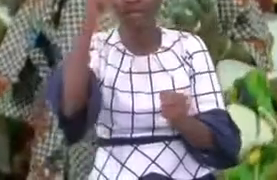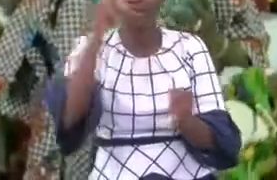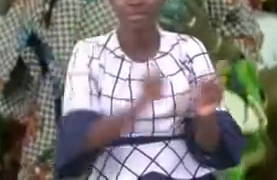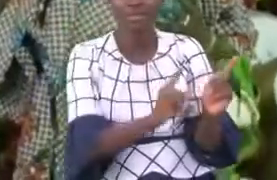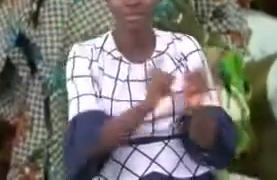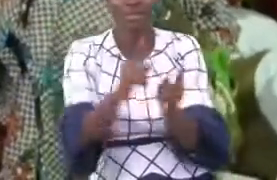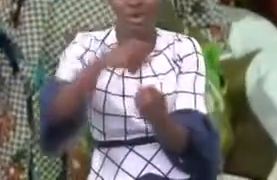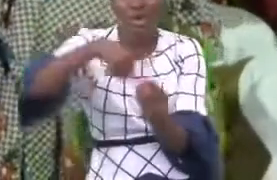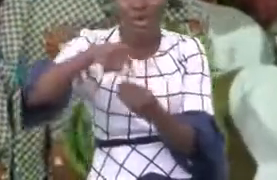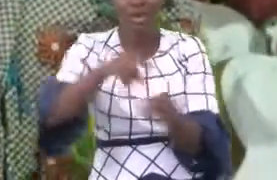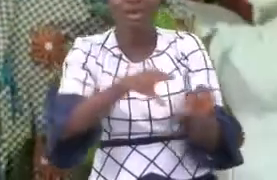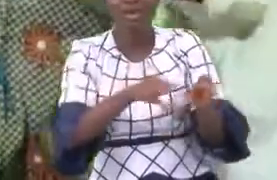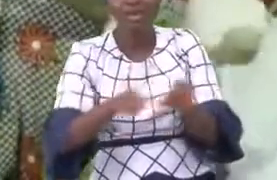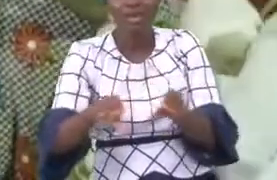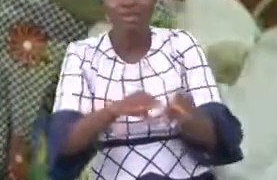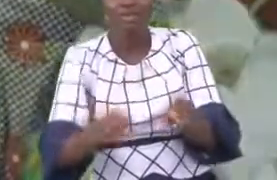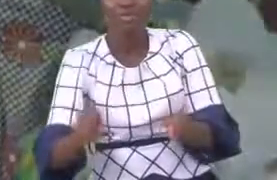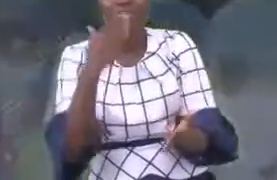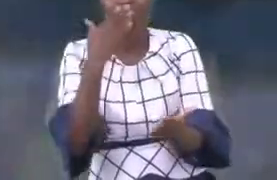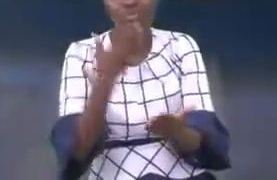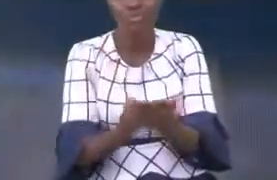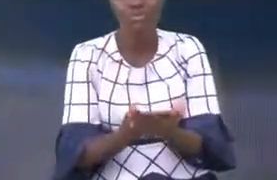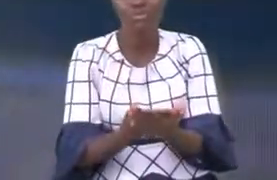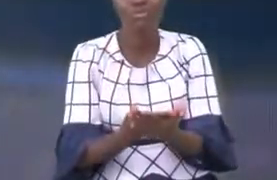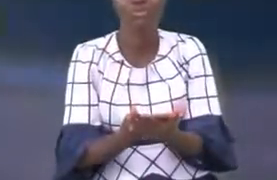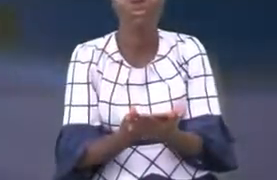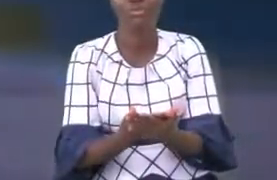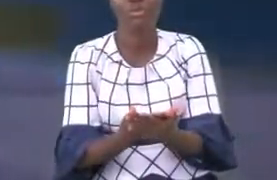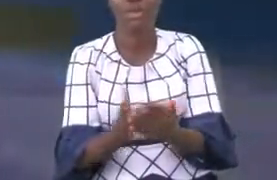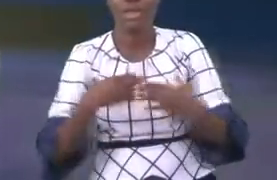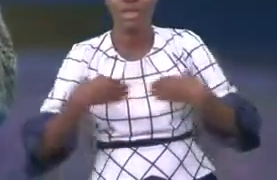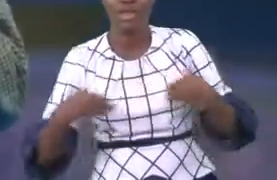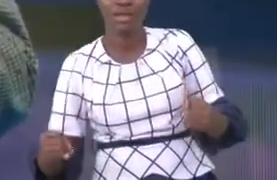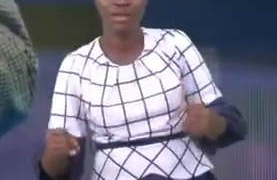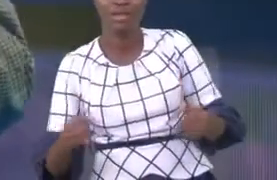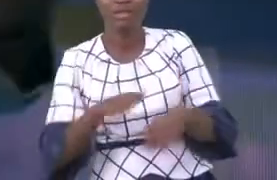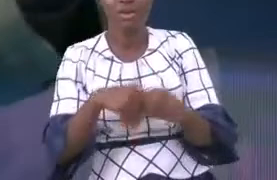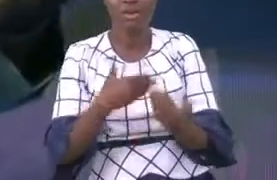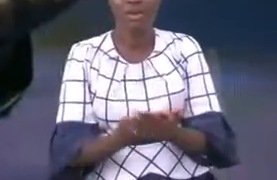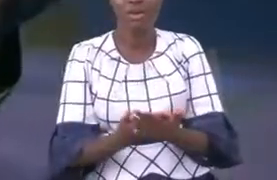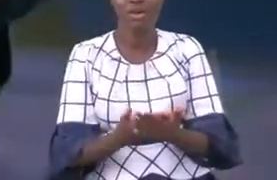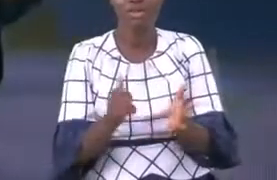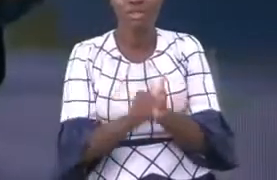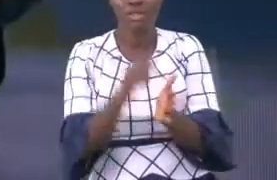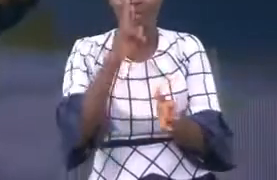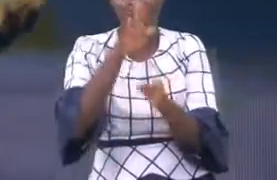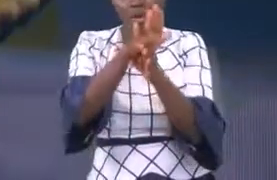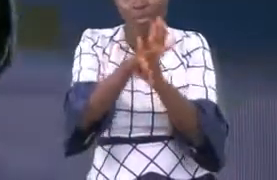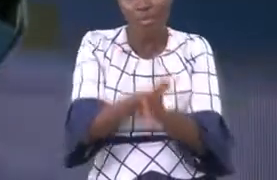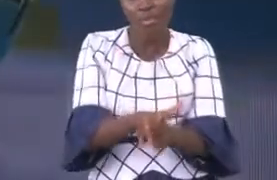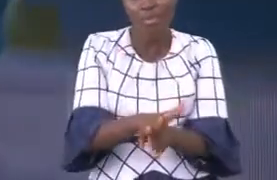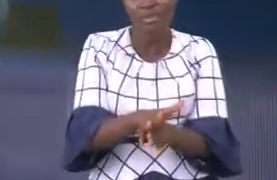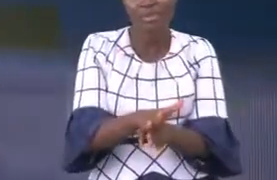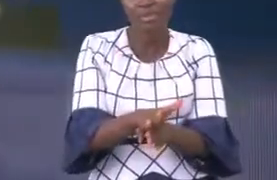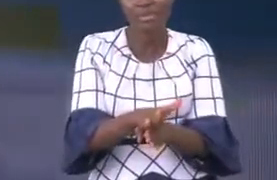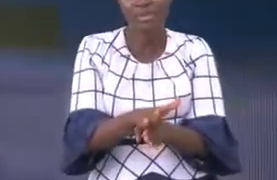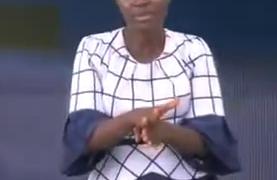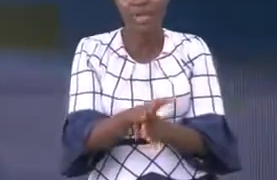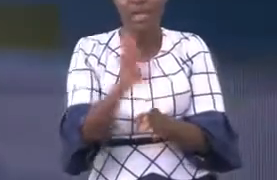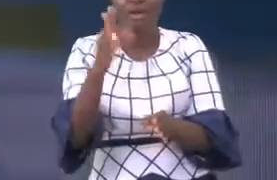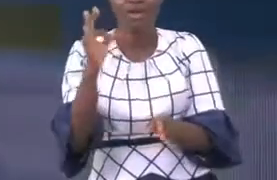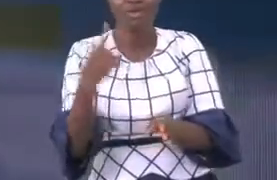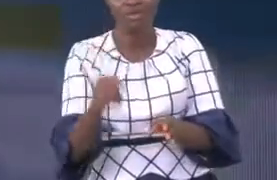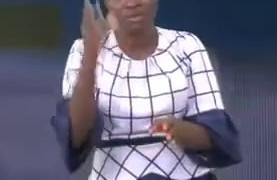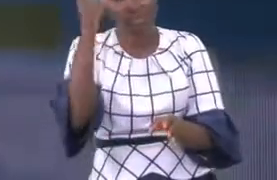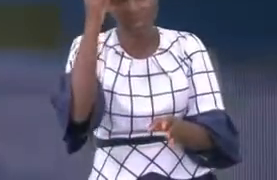Healing all that were oppressed of the devil. And then after the prayer, after the